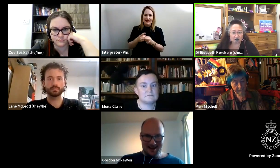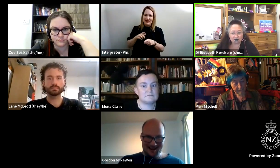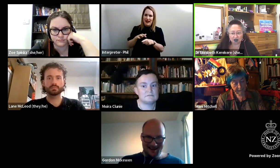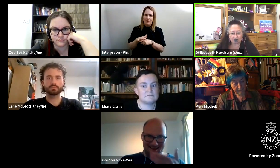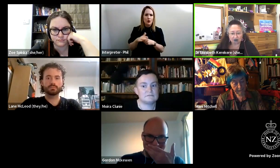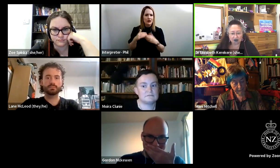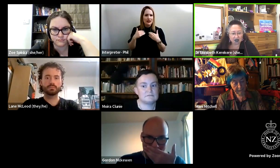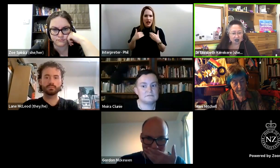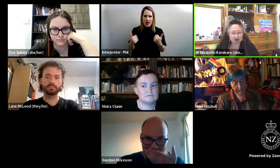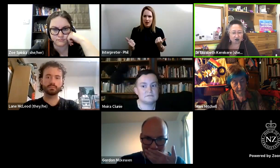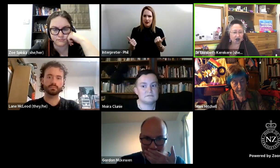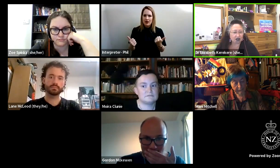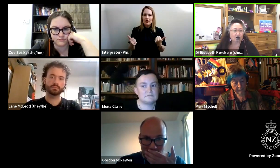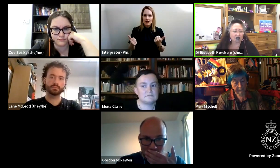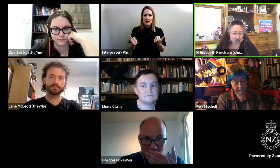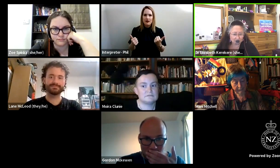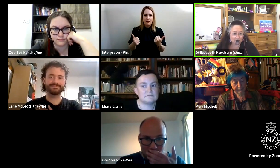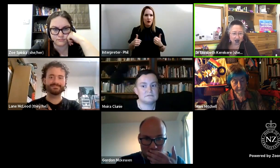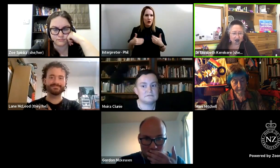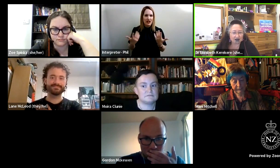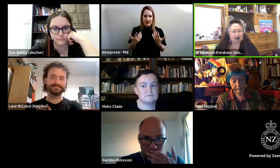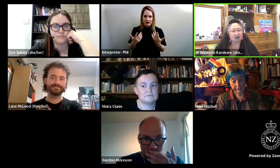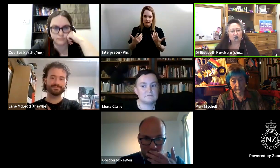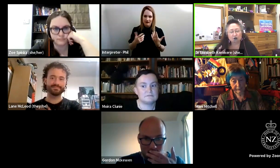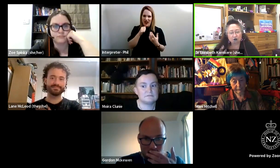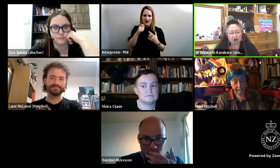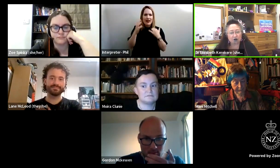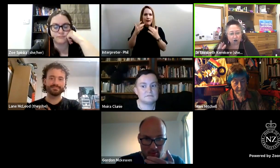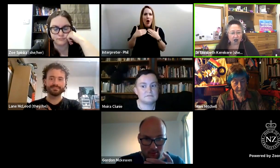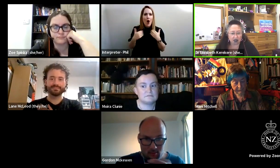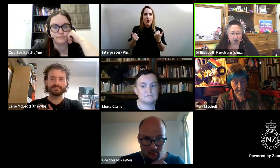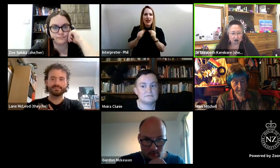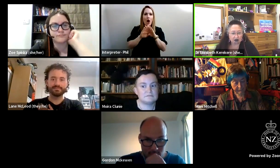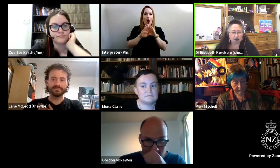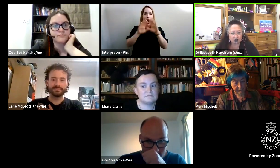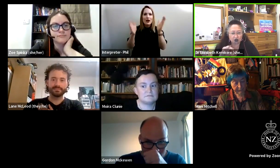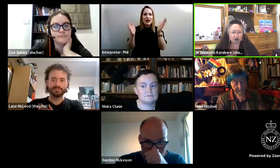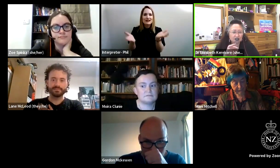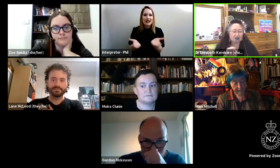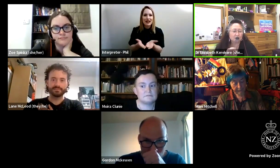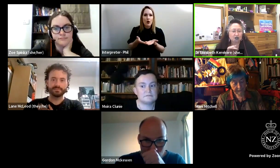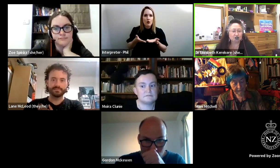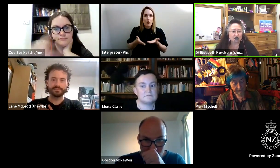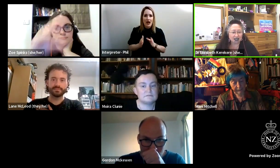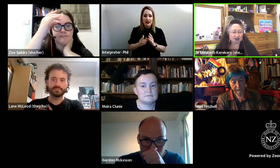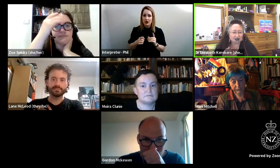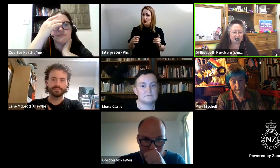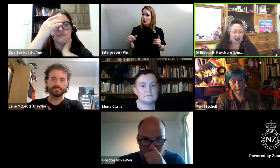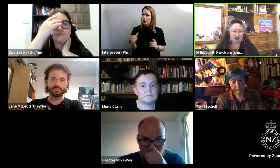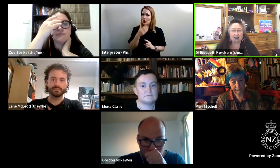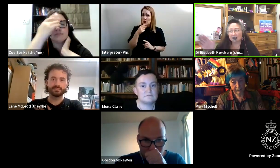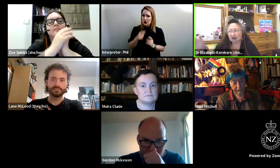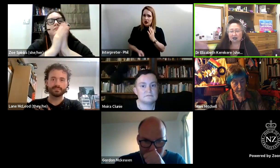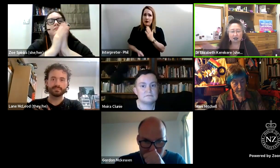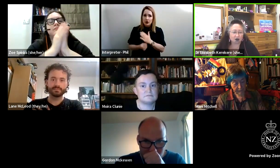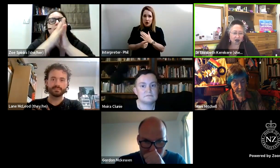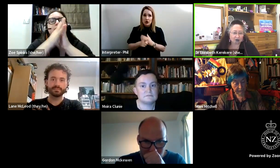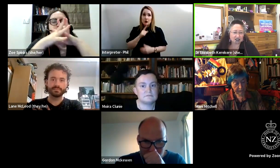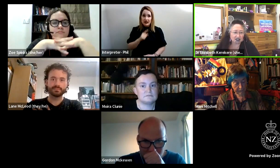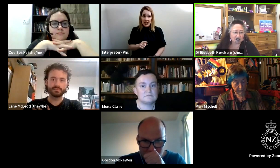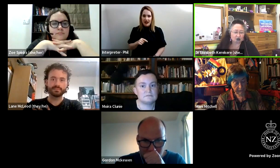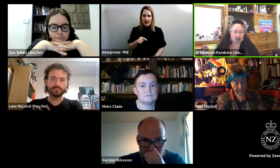kind of integrated holistic way. So feel free to use this opportunity to say, this